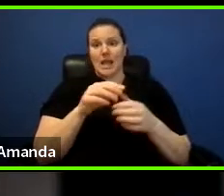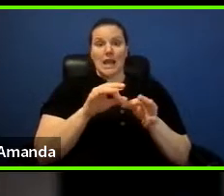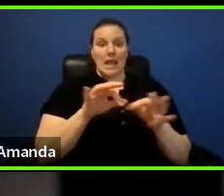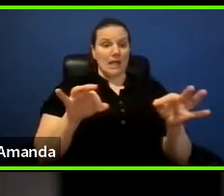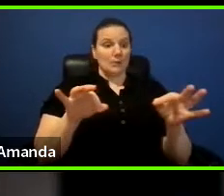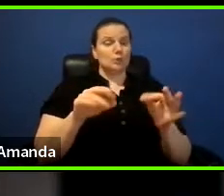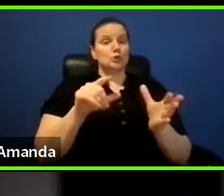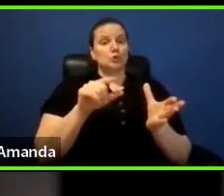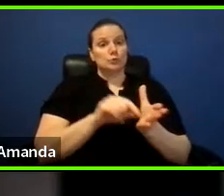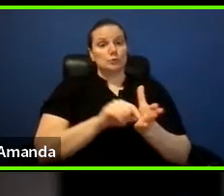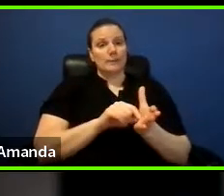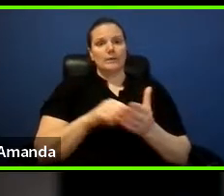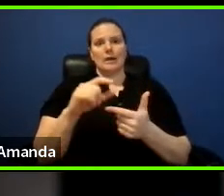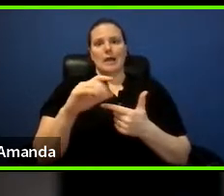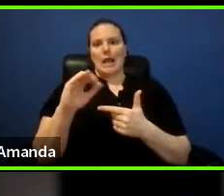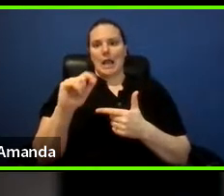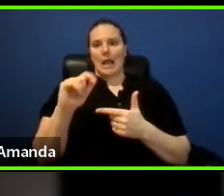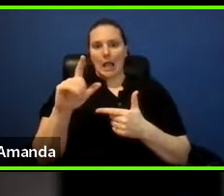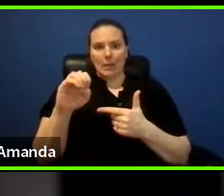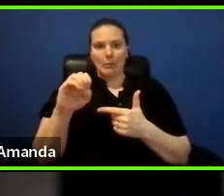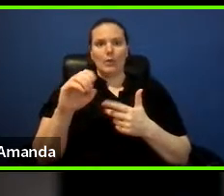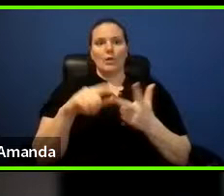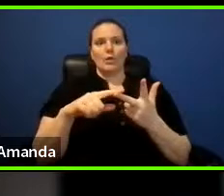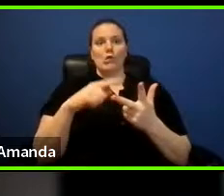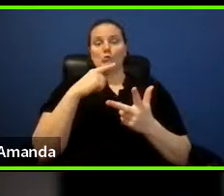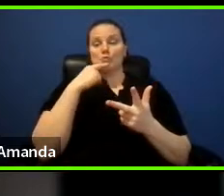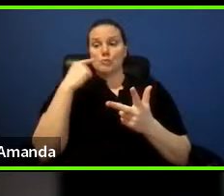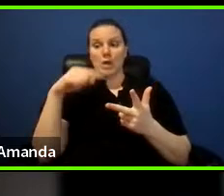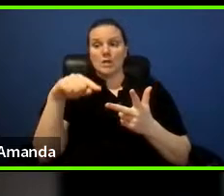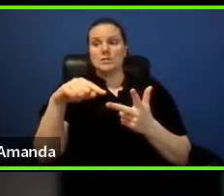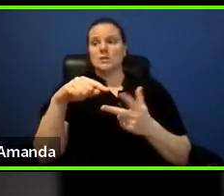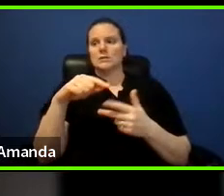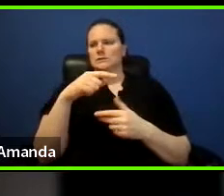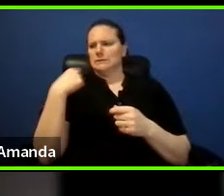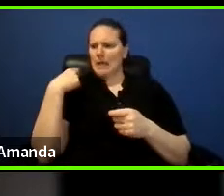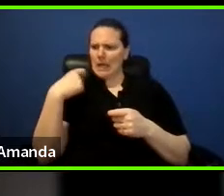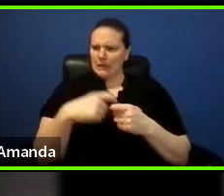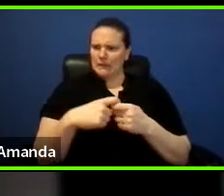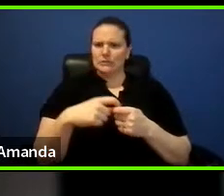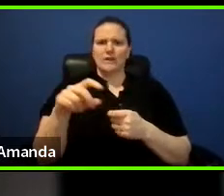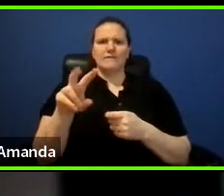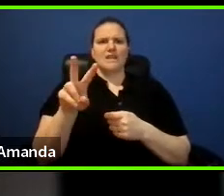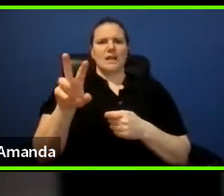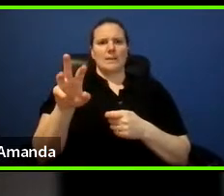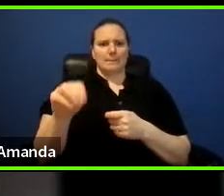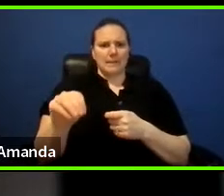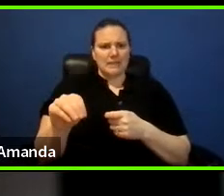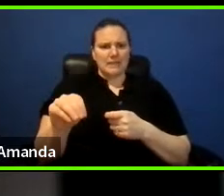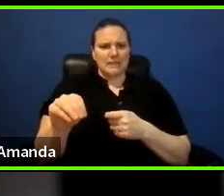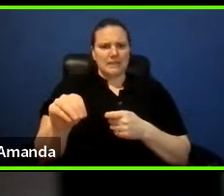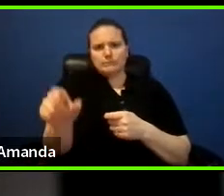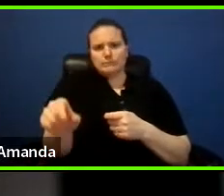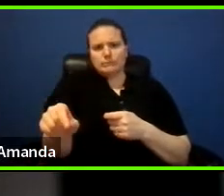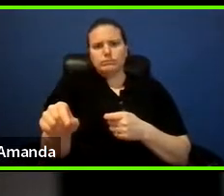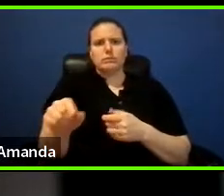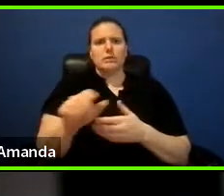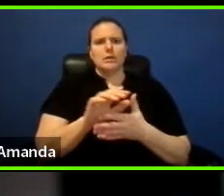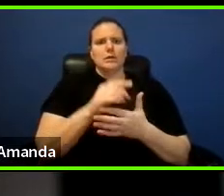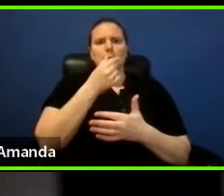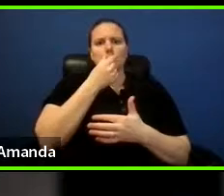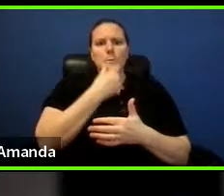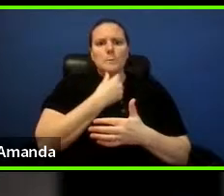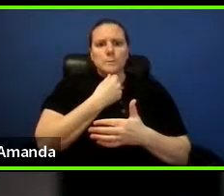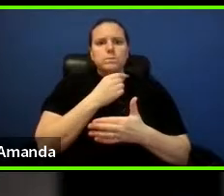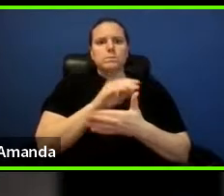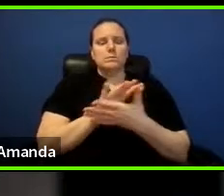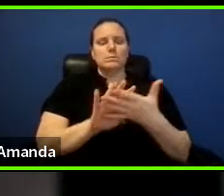newspapers, language cable shows, Russian, Spanish, Vietnamese. There's ways to get the information out, language media, and the same